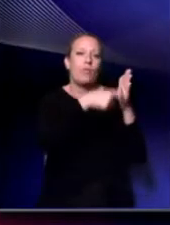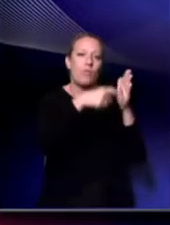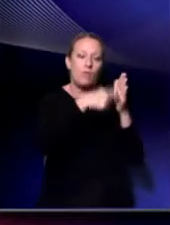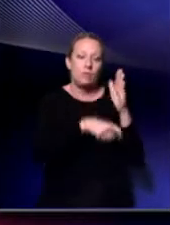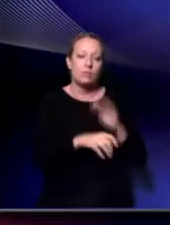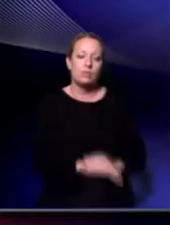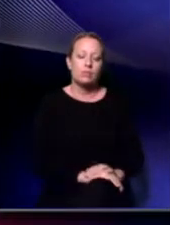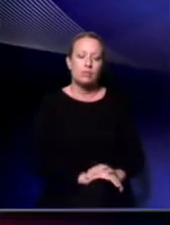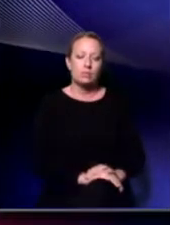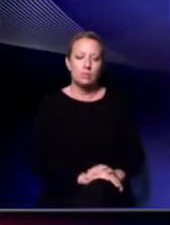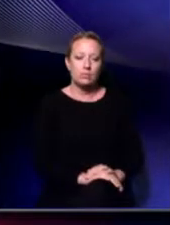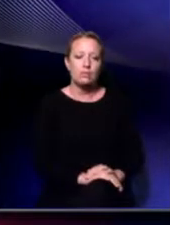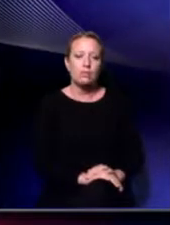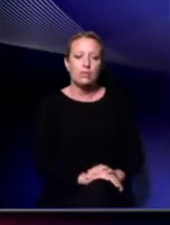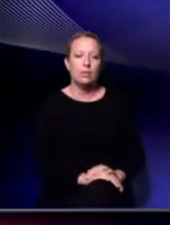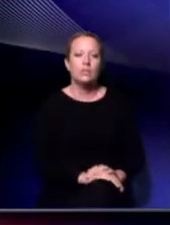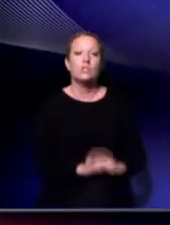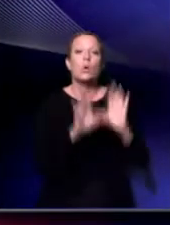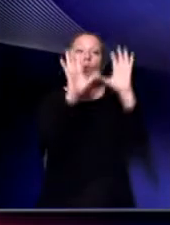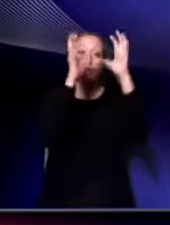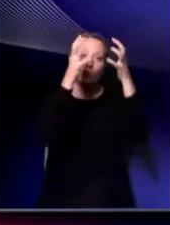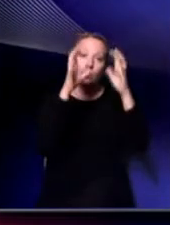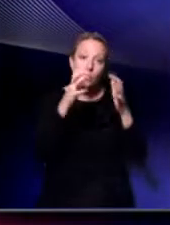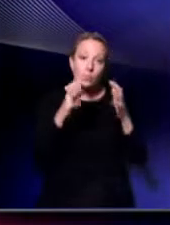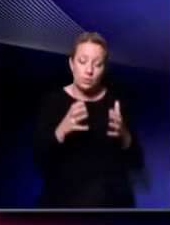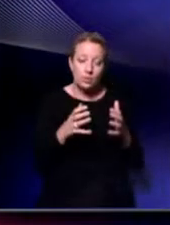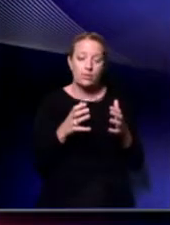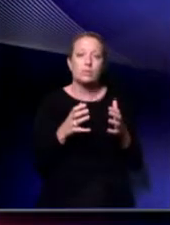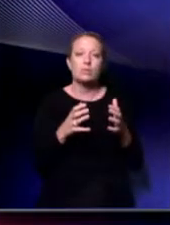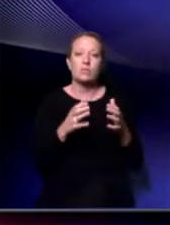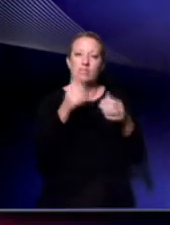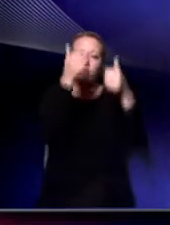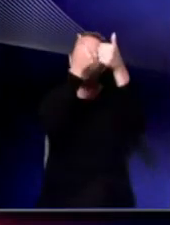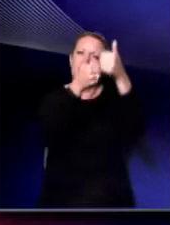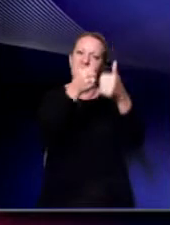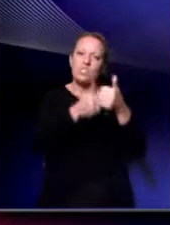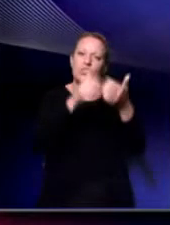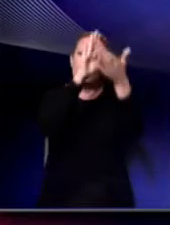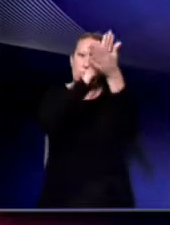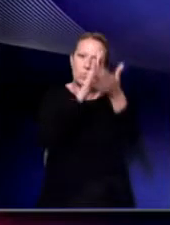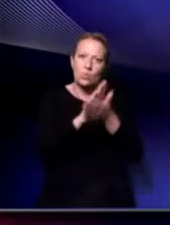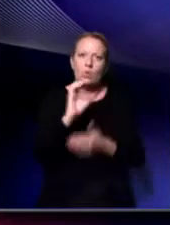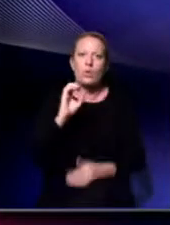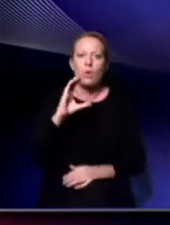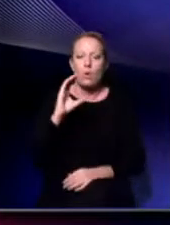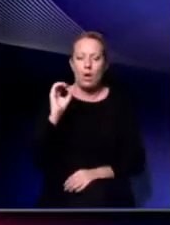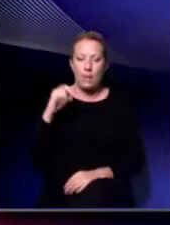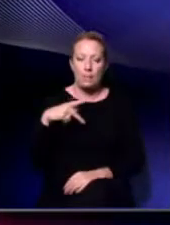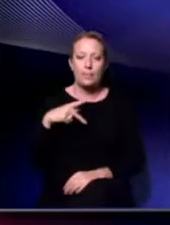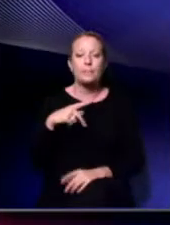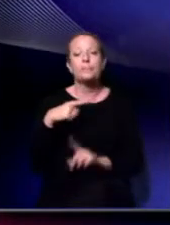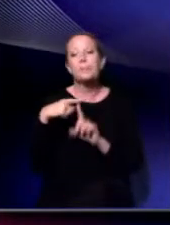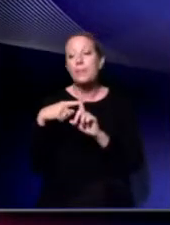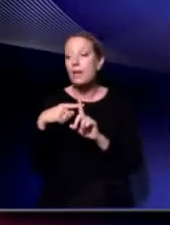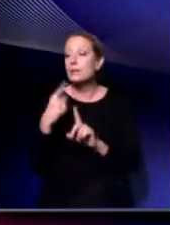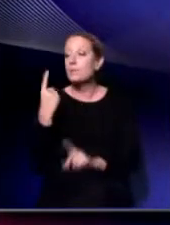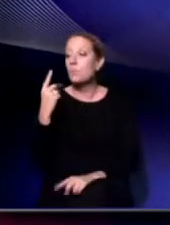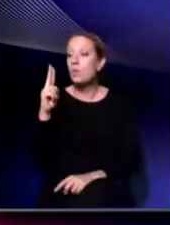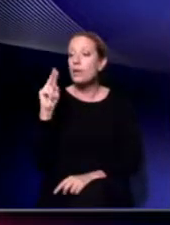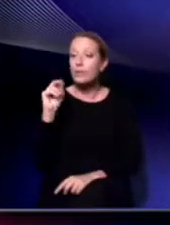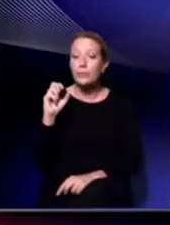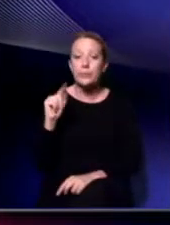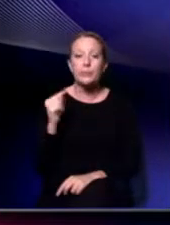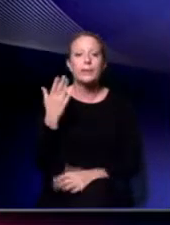a description of what they represent. But then you have, you might have a unit that's,